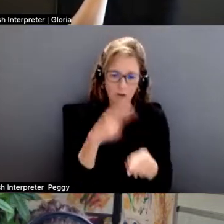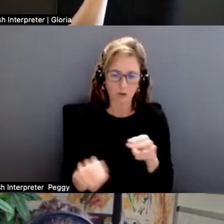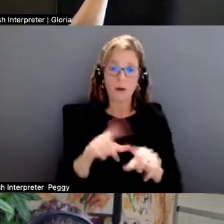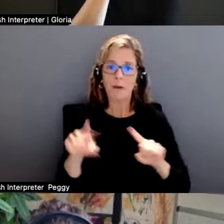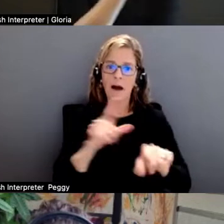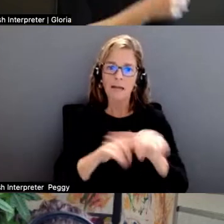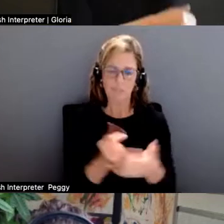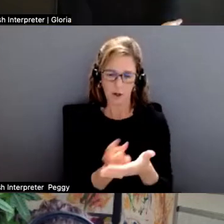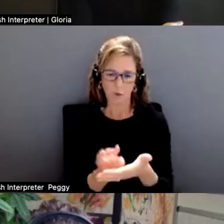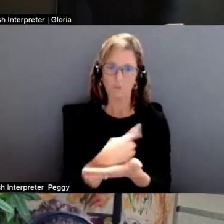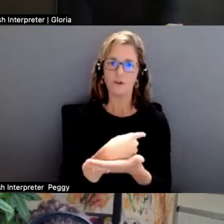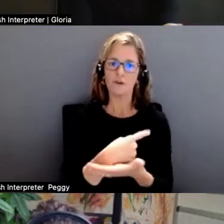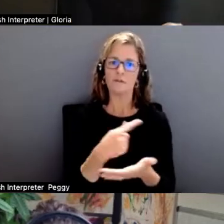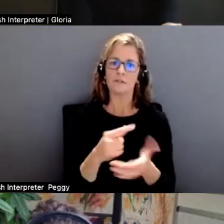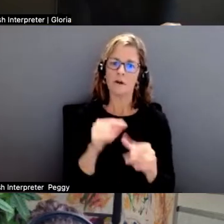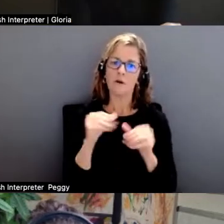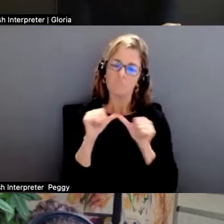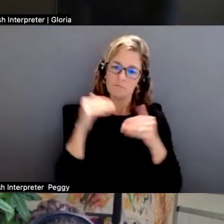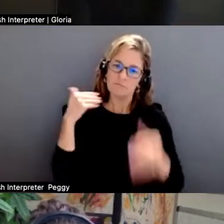consistent review for them.